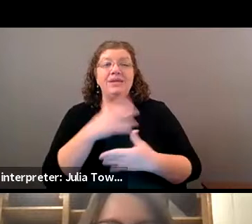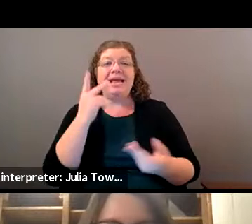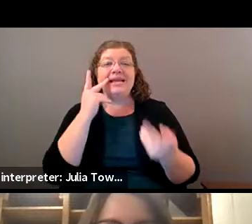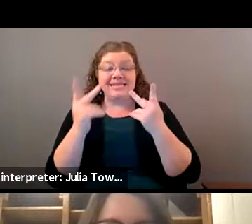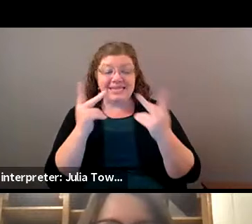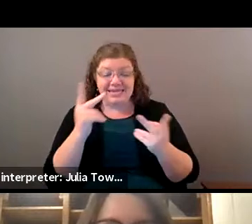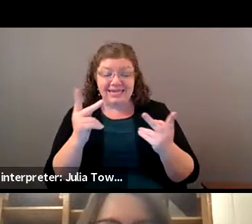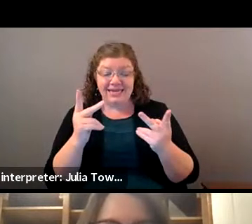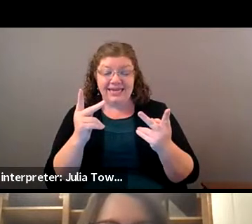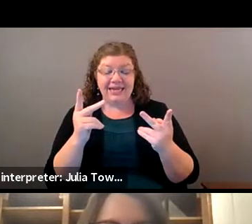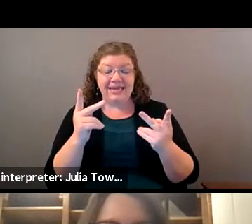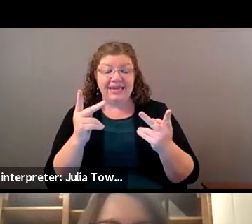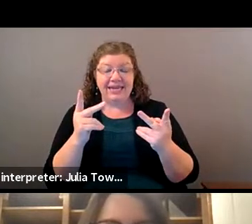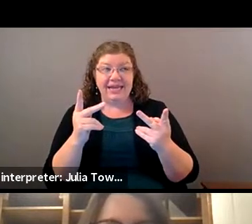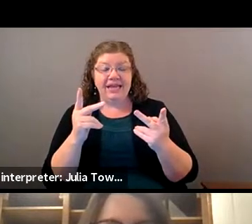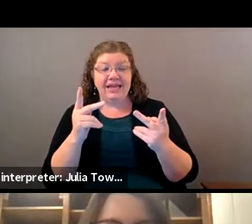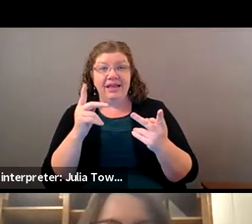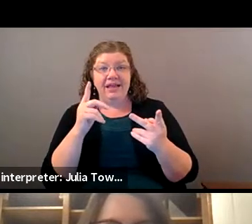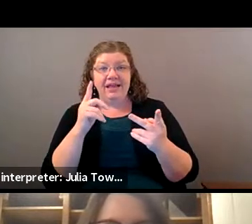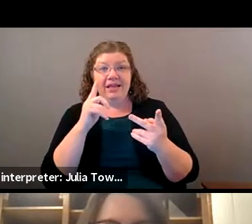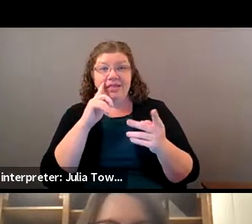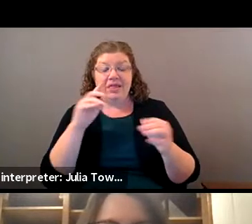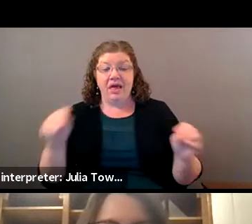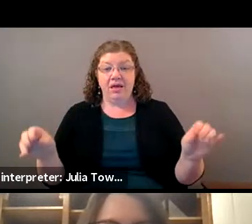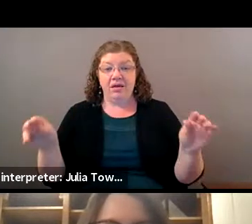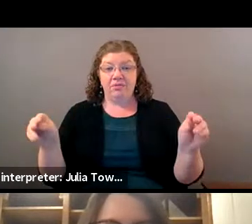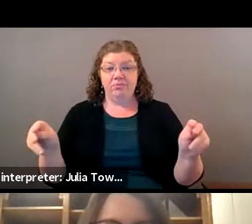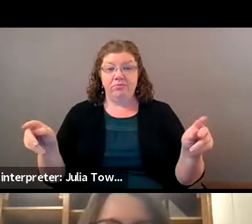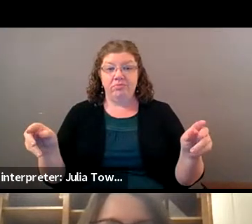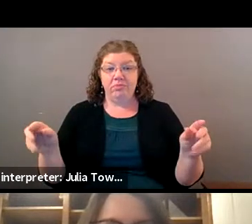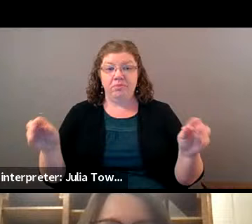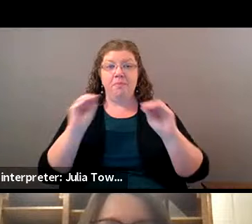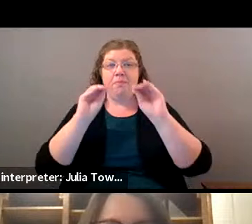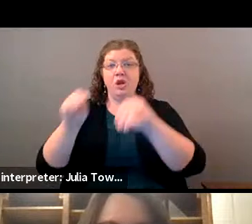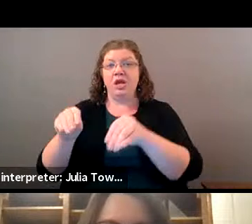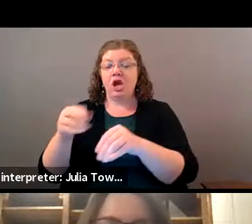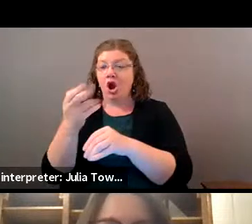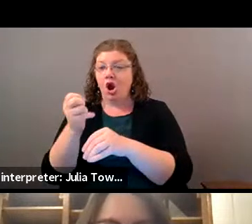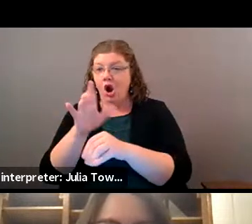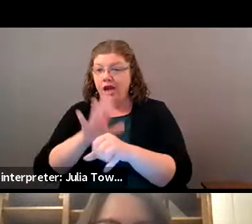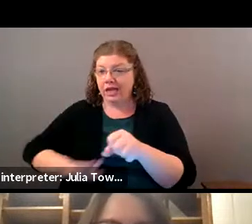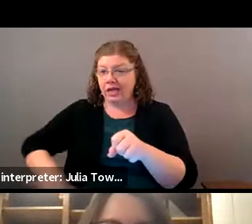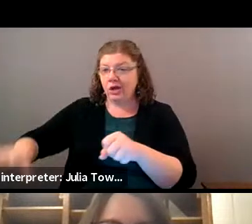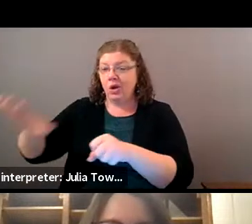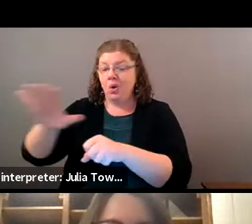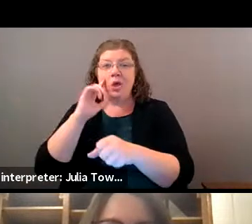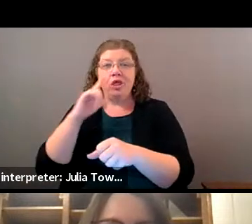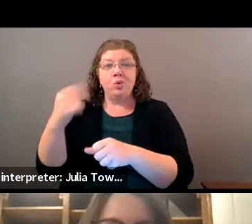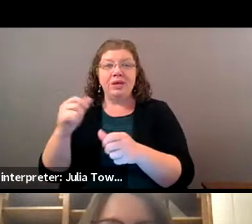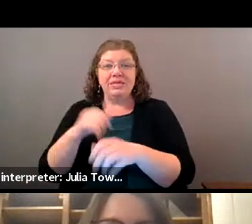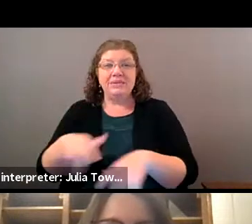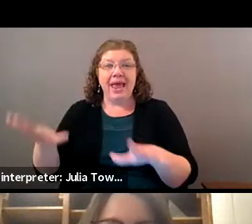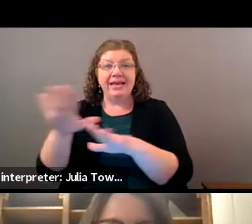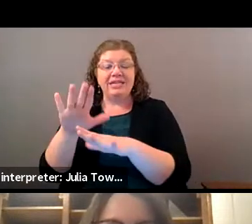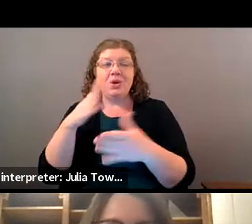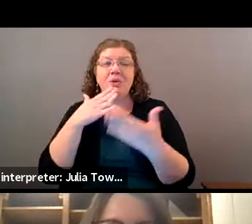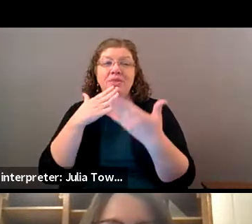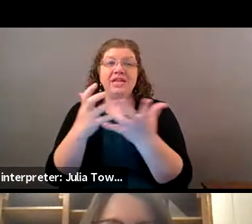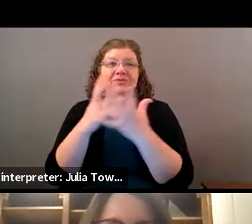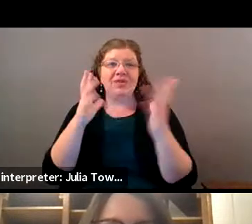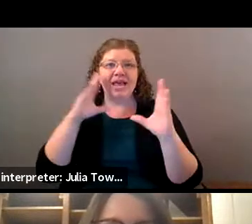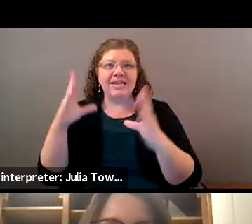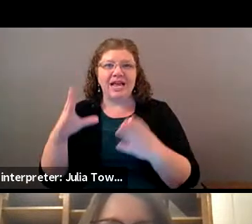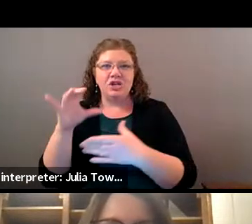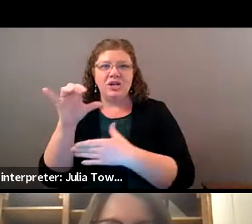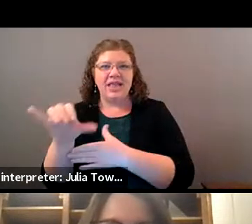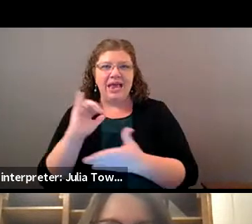the juxtaposition of Harding and the need for green space around it. So so thanks for the attention to that in